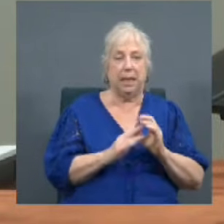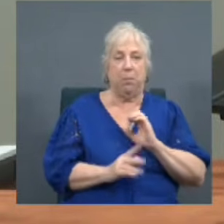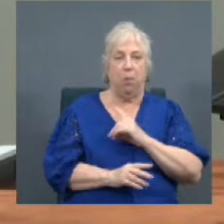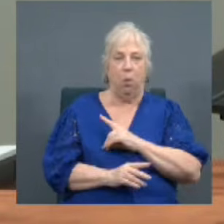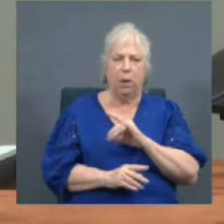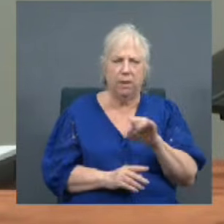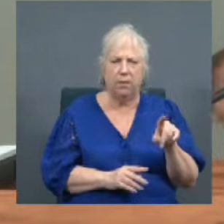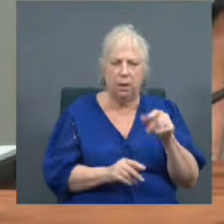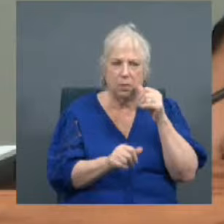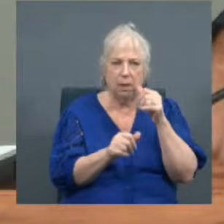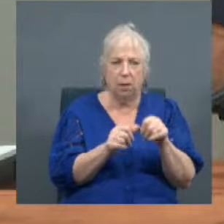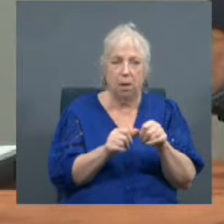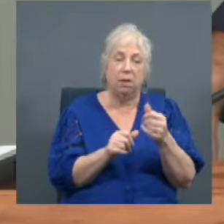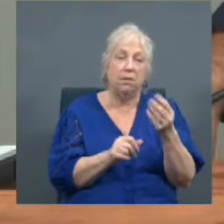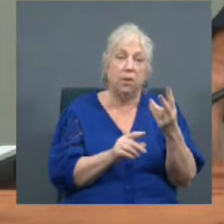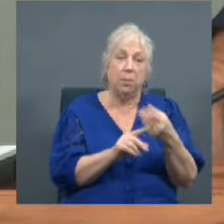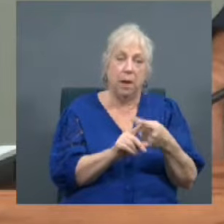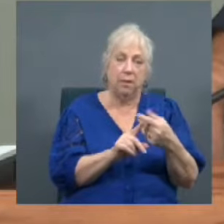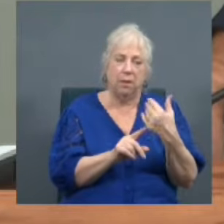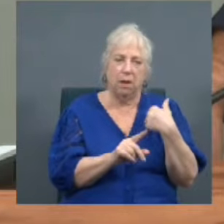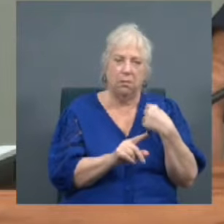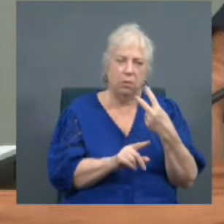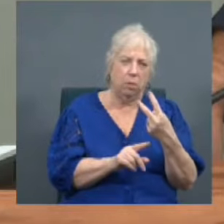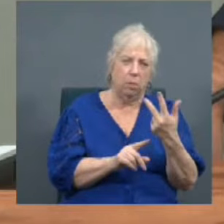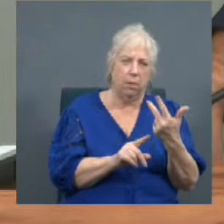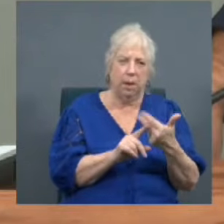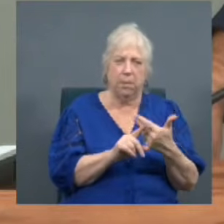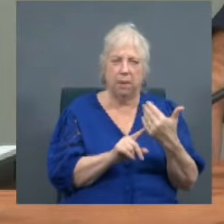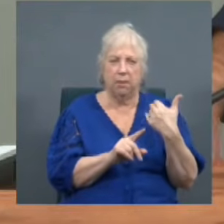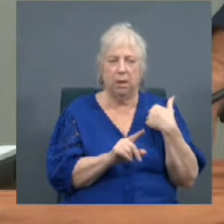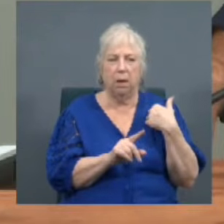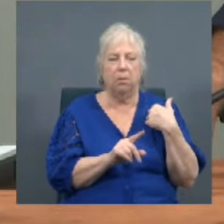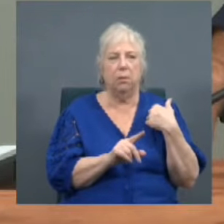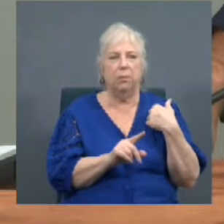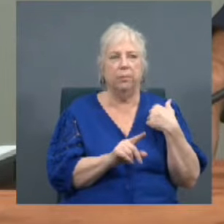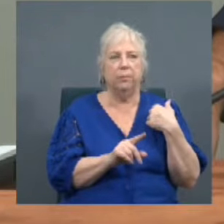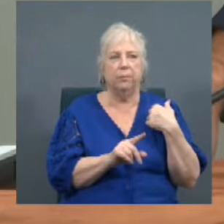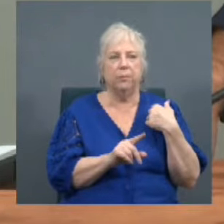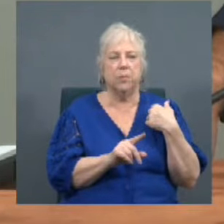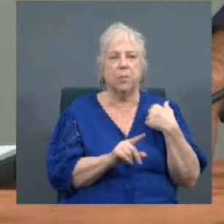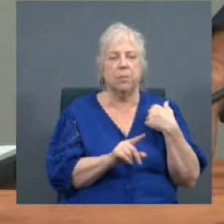may recall, a few months ago, 2 or 3 months ago, we